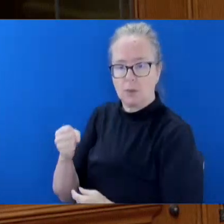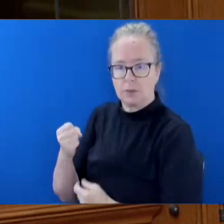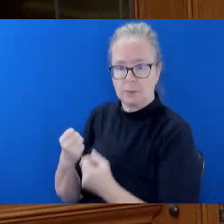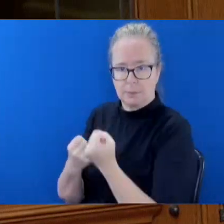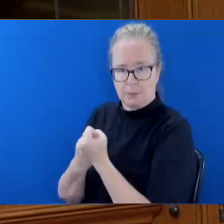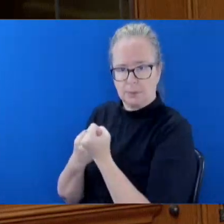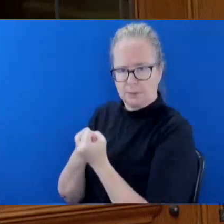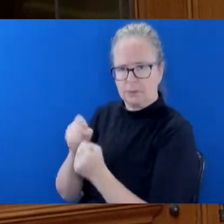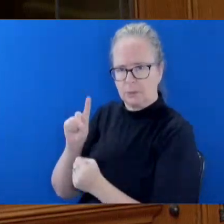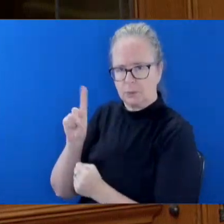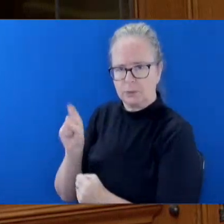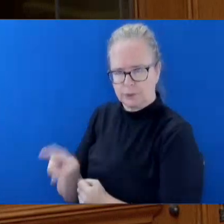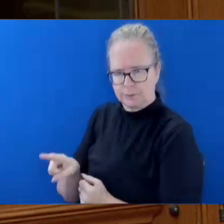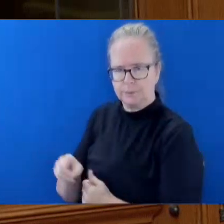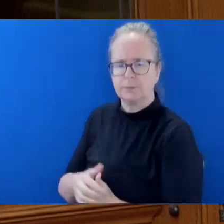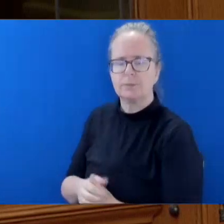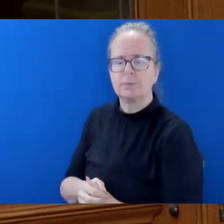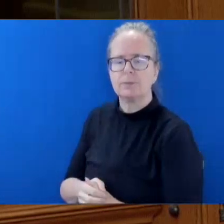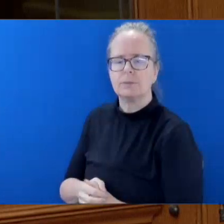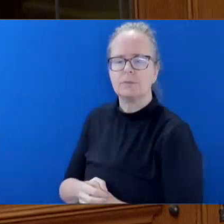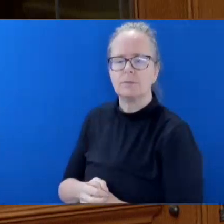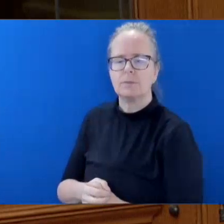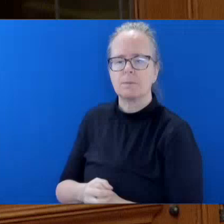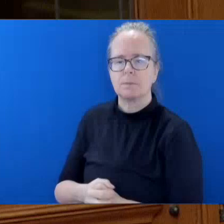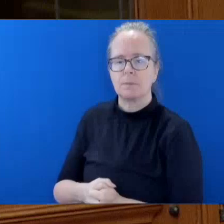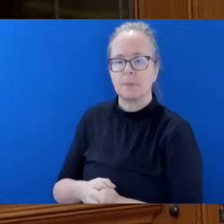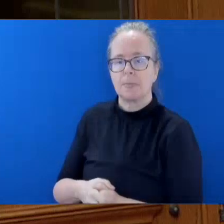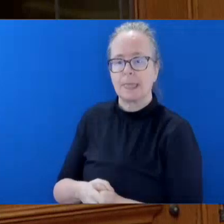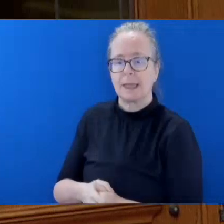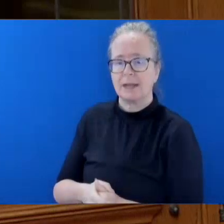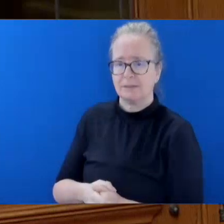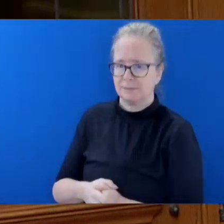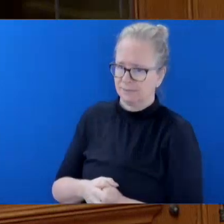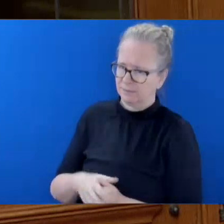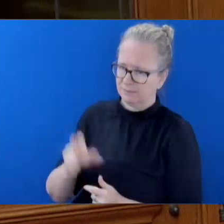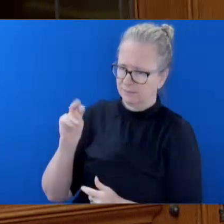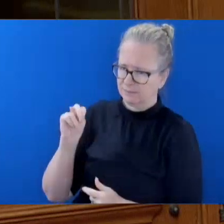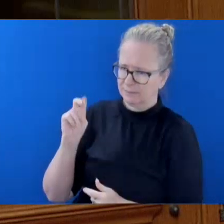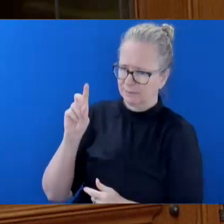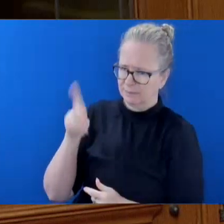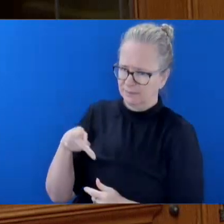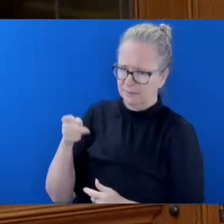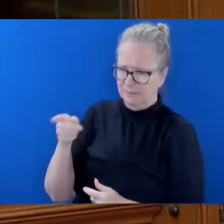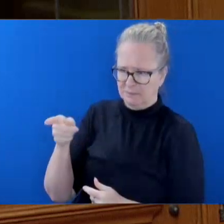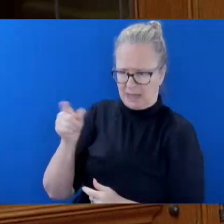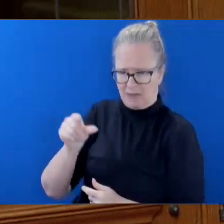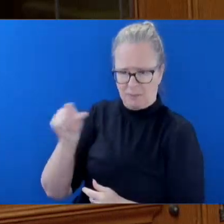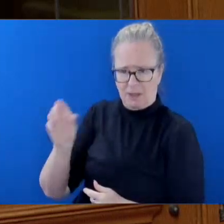You know, this NDP government is relentlessly focused on dividing British Columbians.